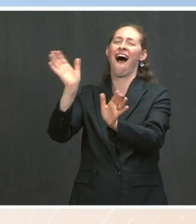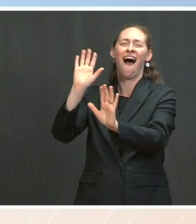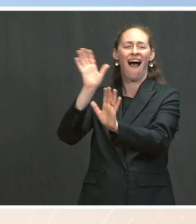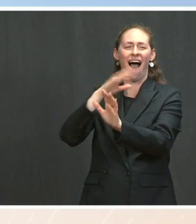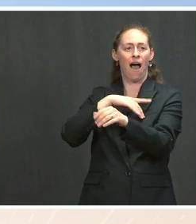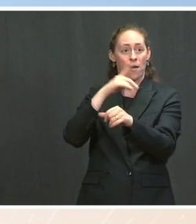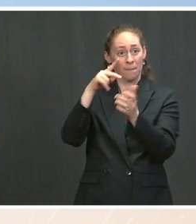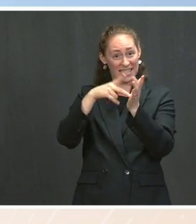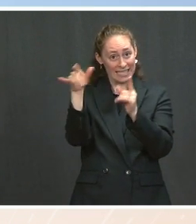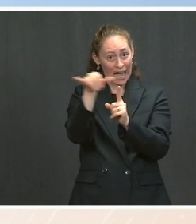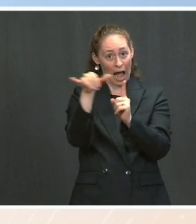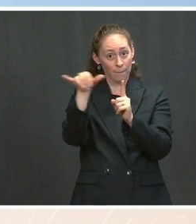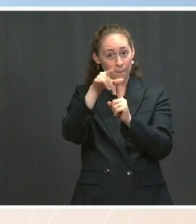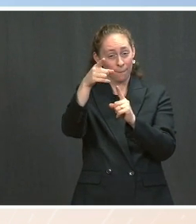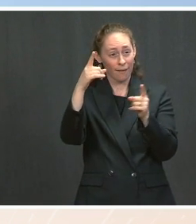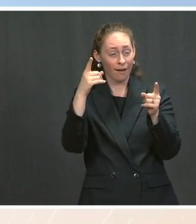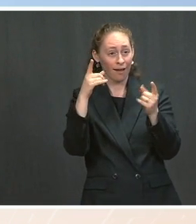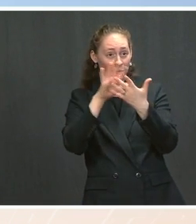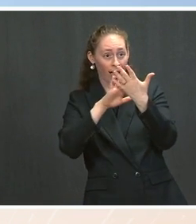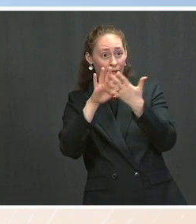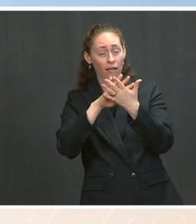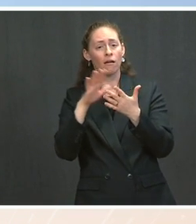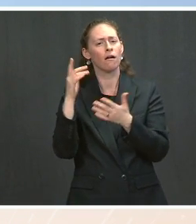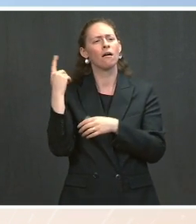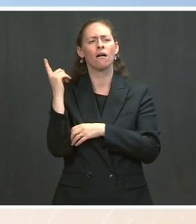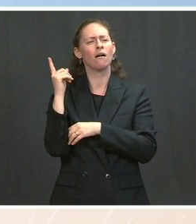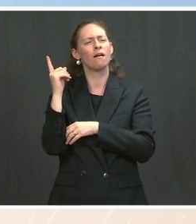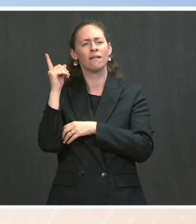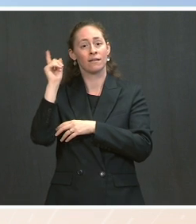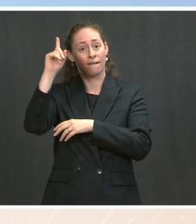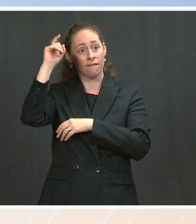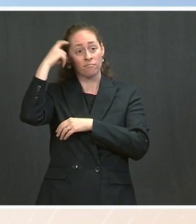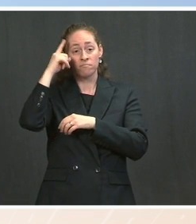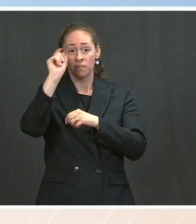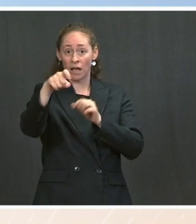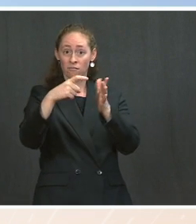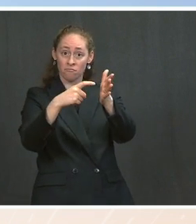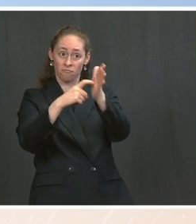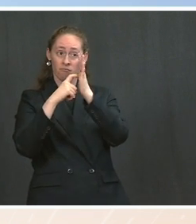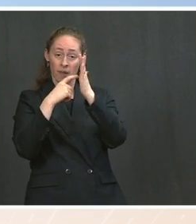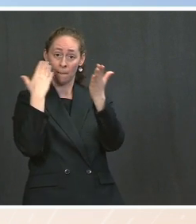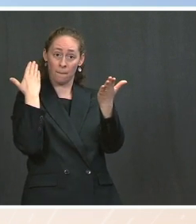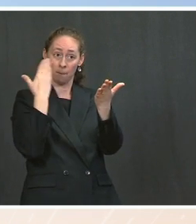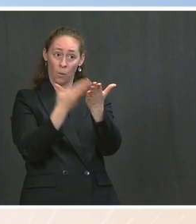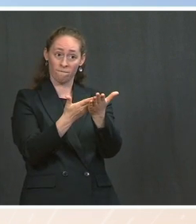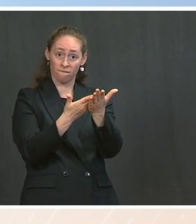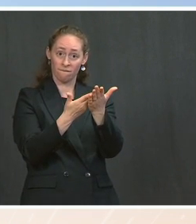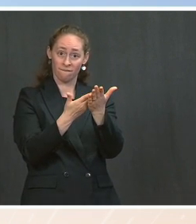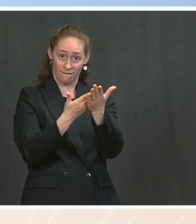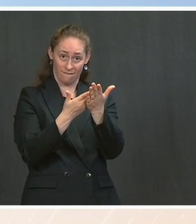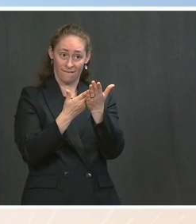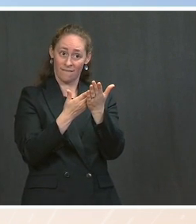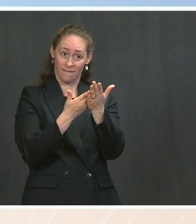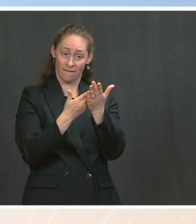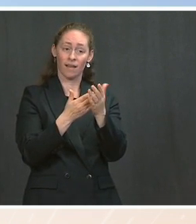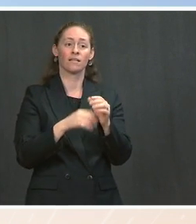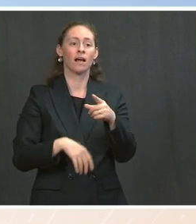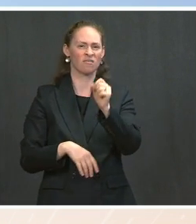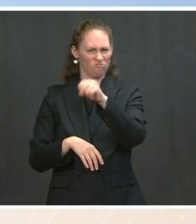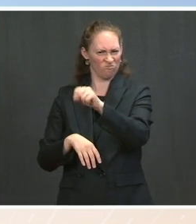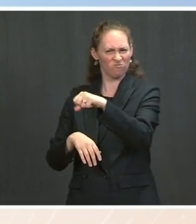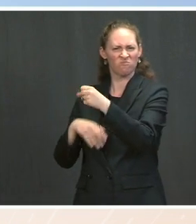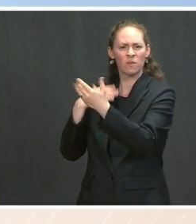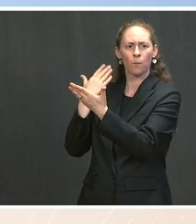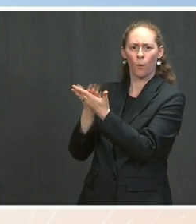same basic thing, the federal government requiring vaccines, proof of vaccination. Proof of vaccination. That is not in our